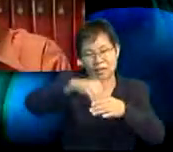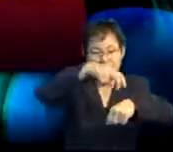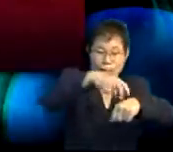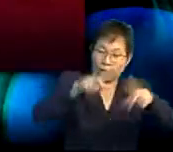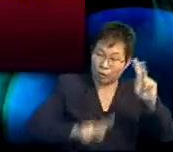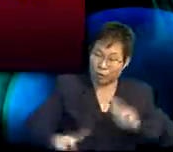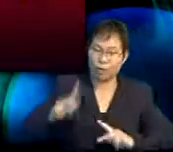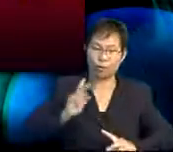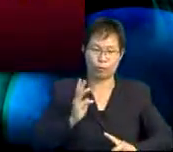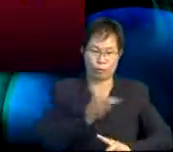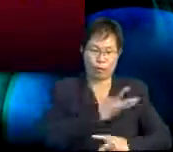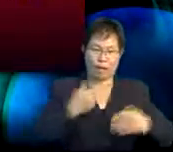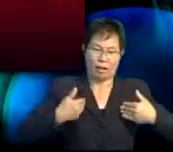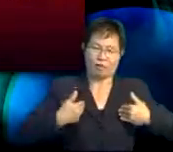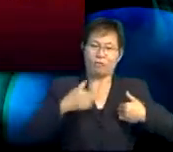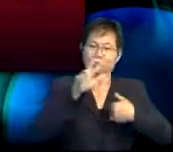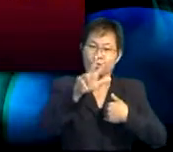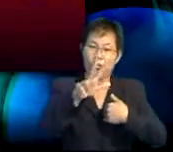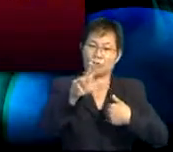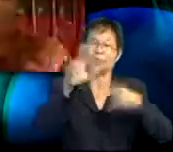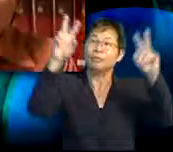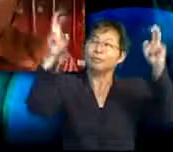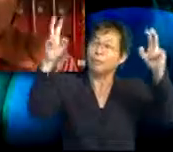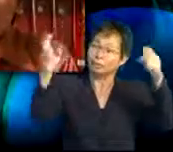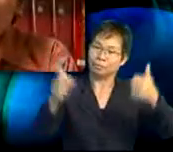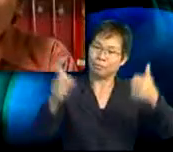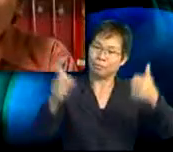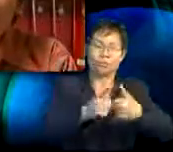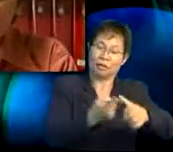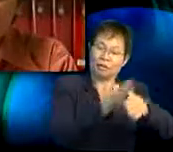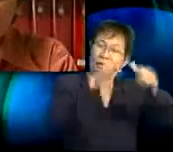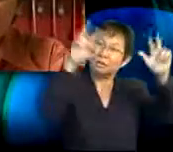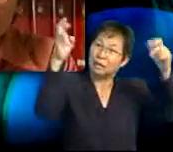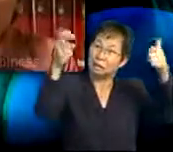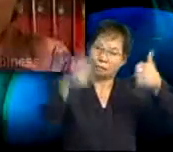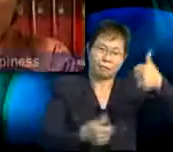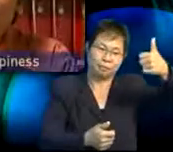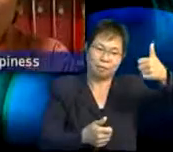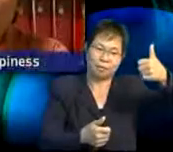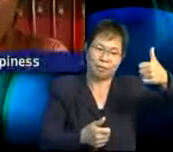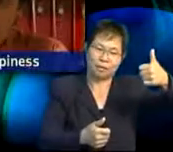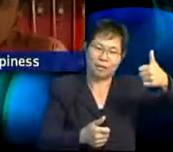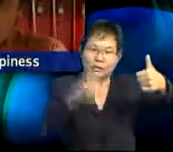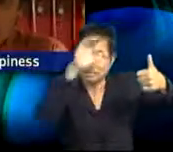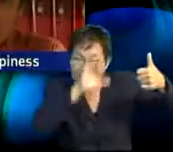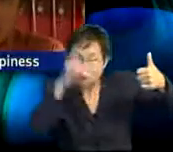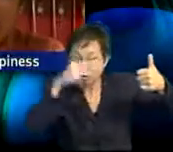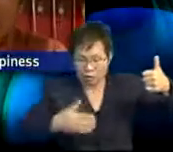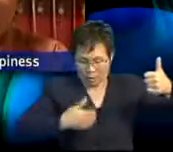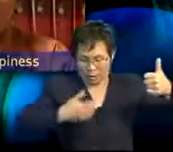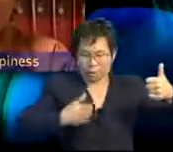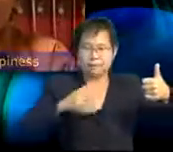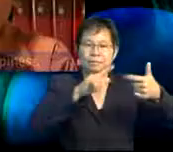People, we have 3 main themes. Now, the first main theme is a search for